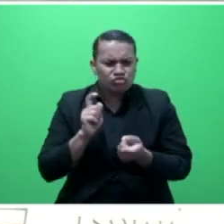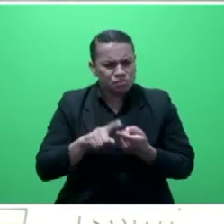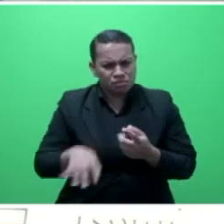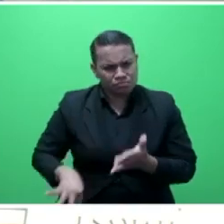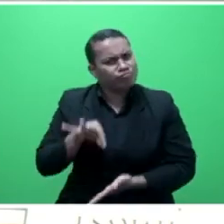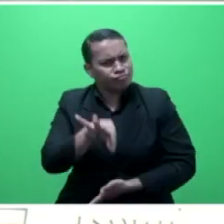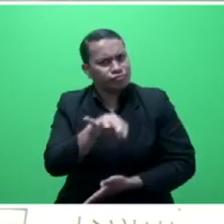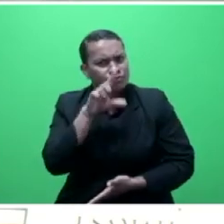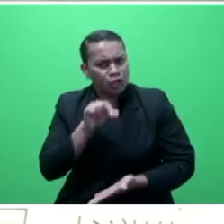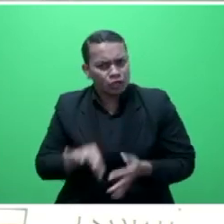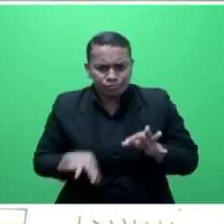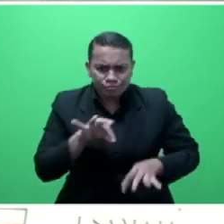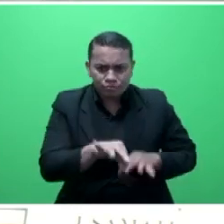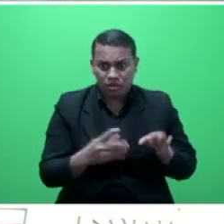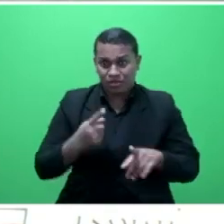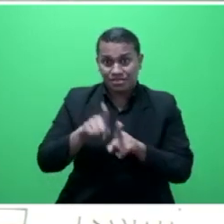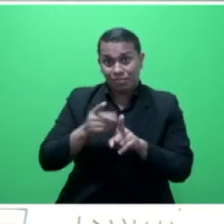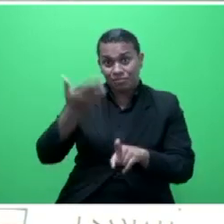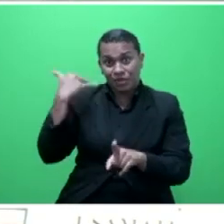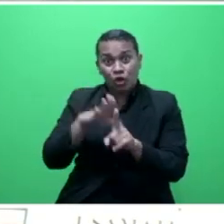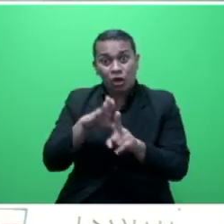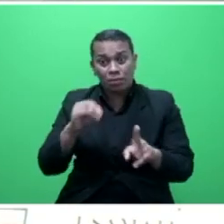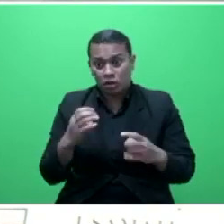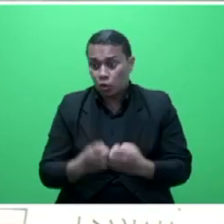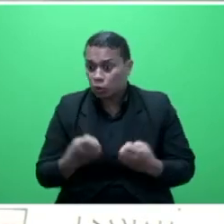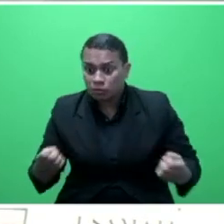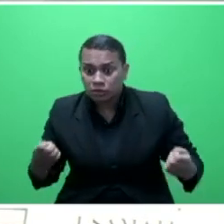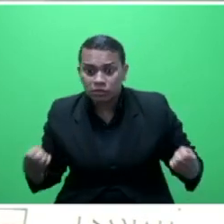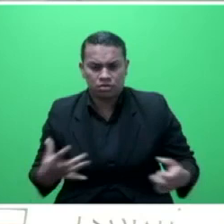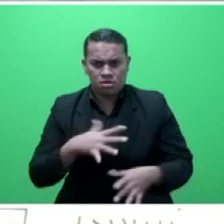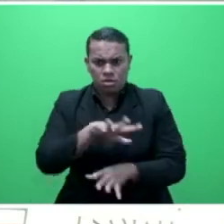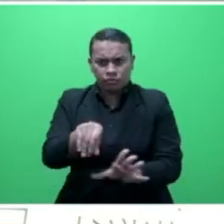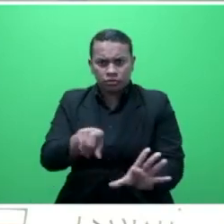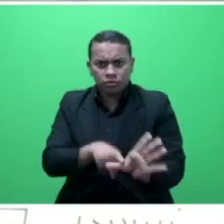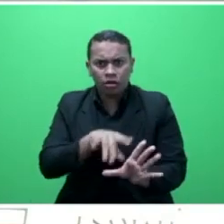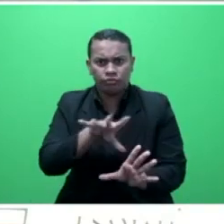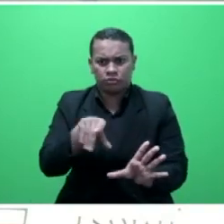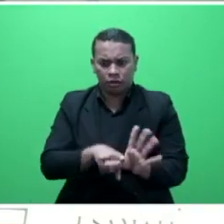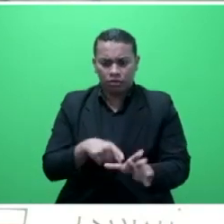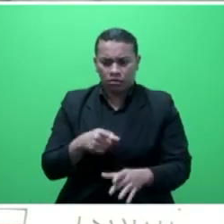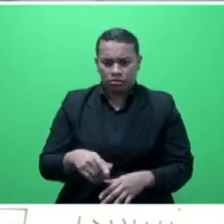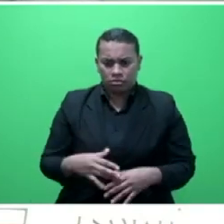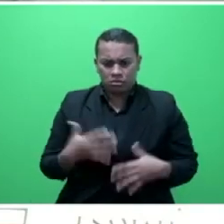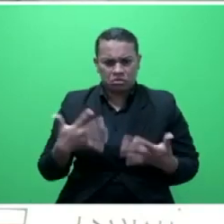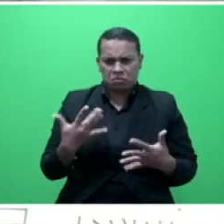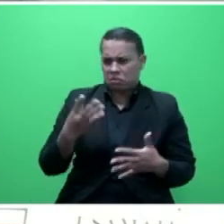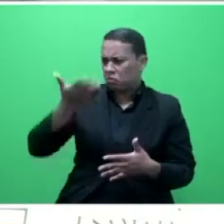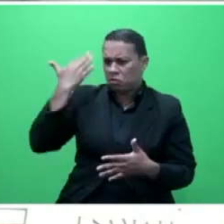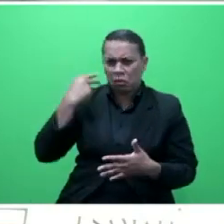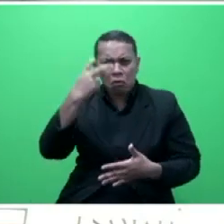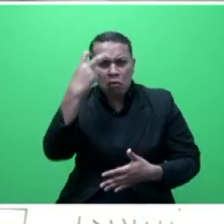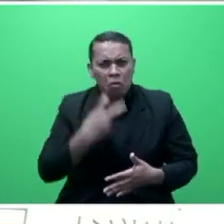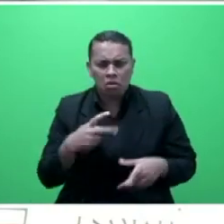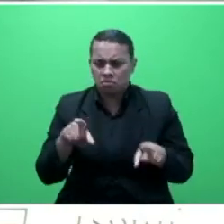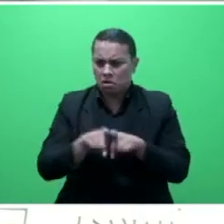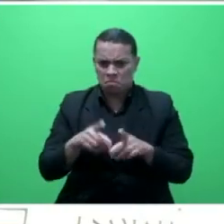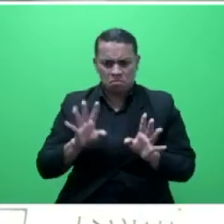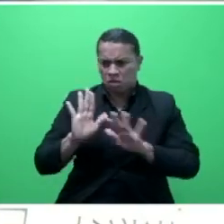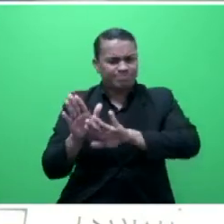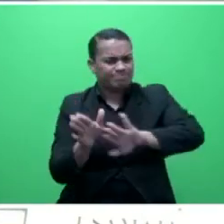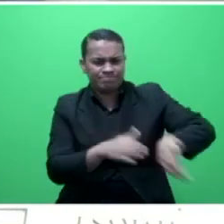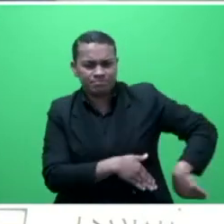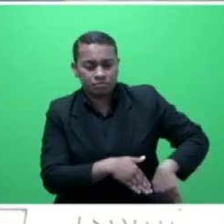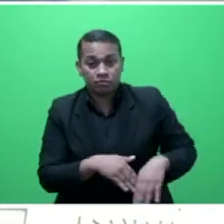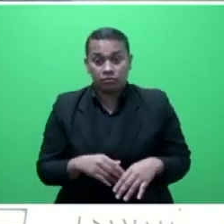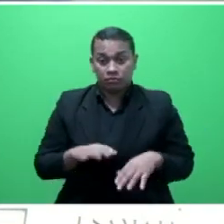example, equipment could be zero-rated on an ad hoc basis through a bogged-down bureaucratic process. No longer. Goods that cannot be